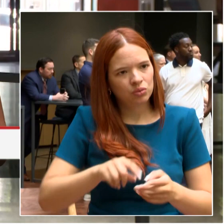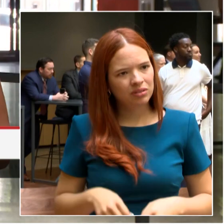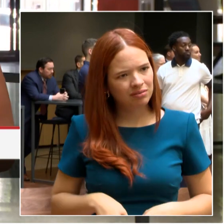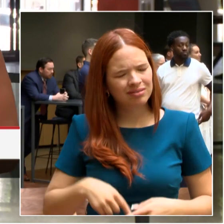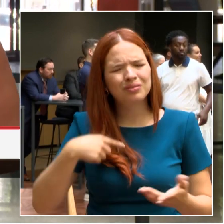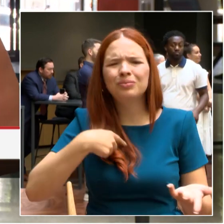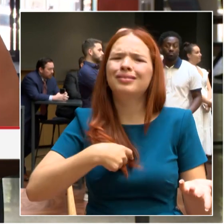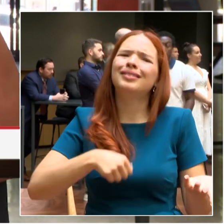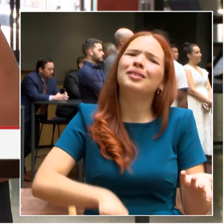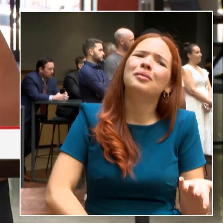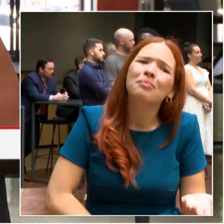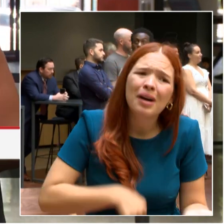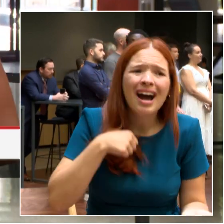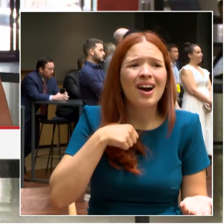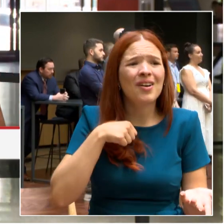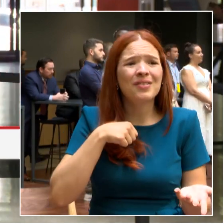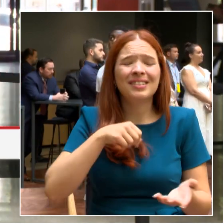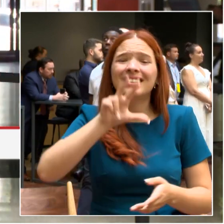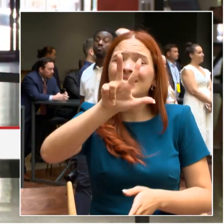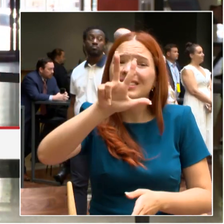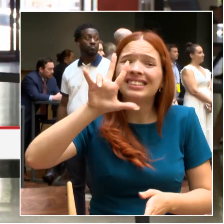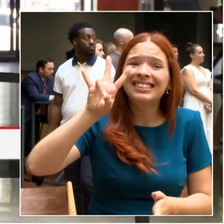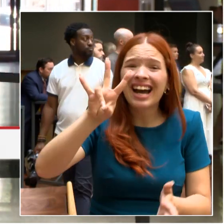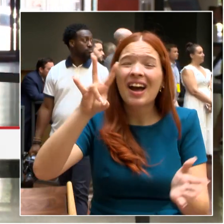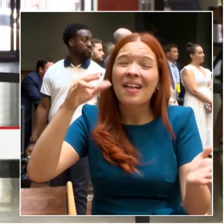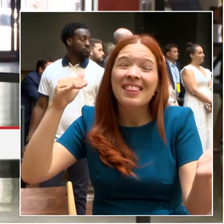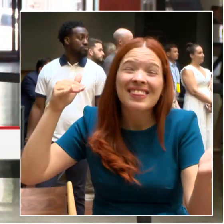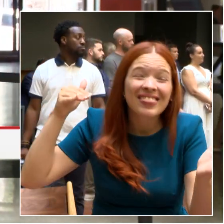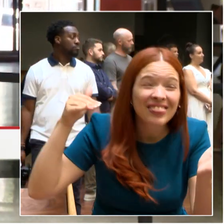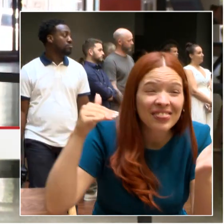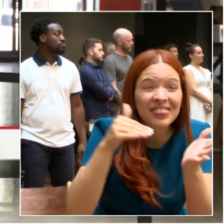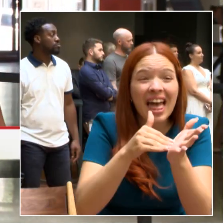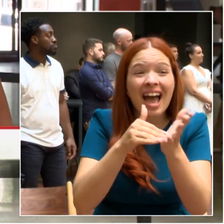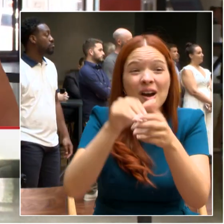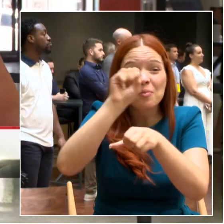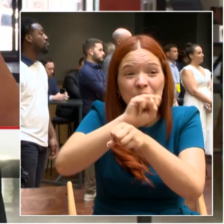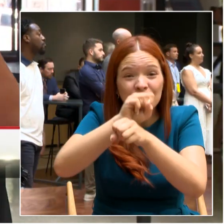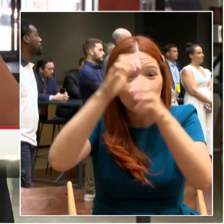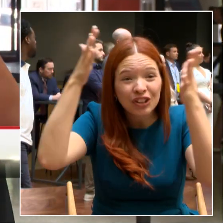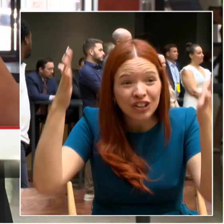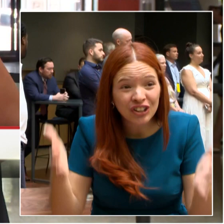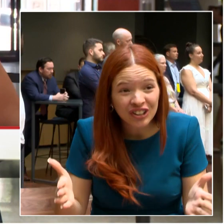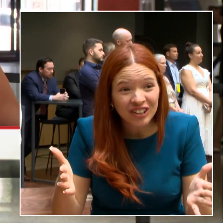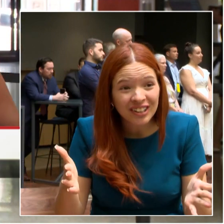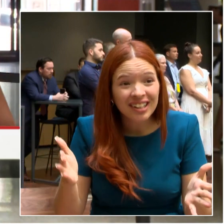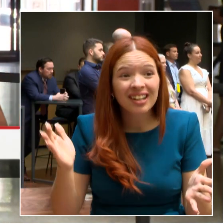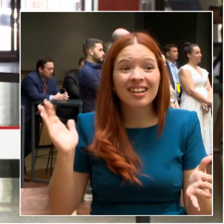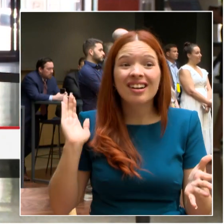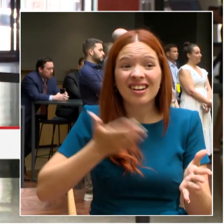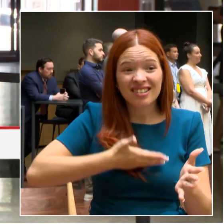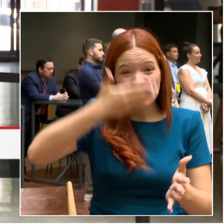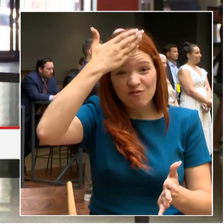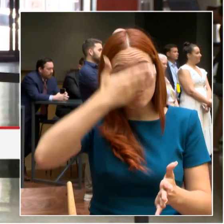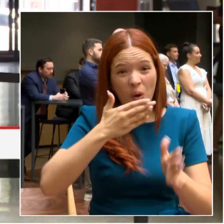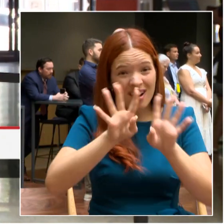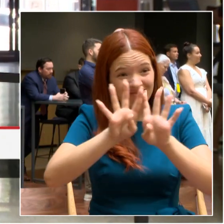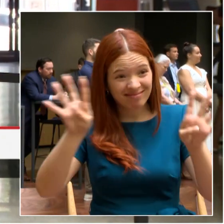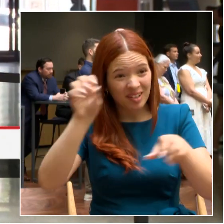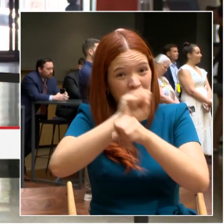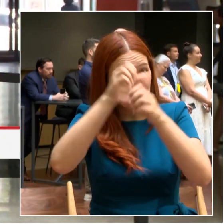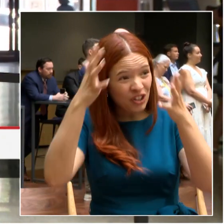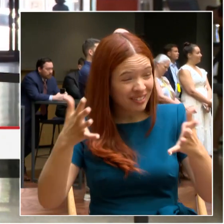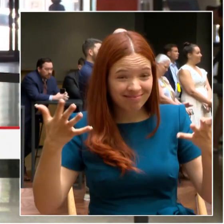37,000 employees who were on the front line during a pandemic, deploying a lot of those great federal